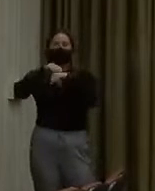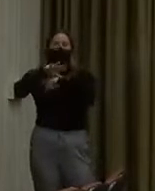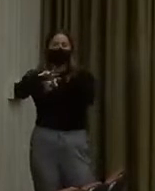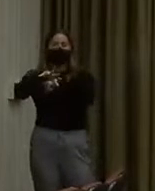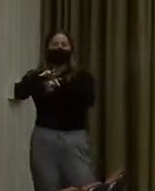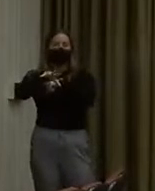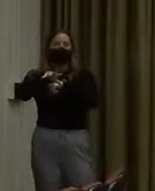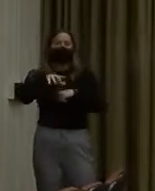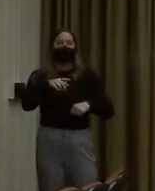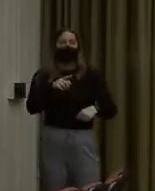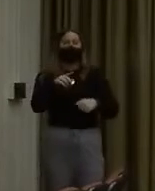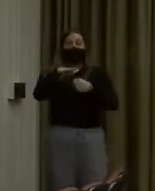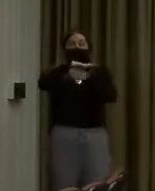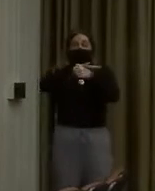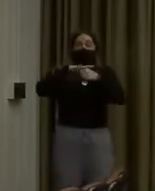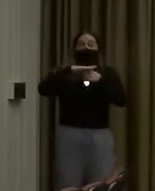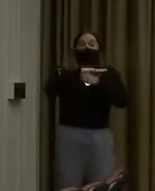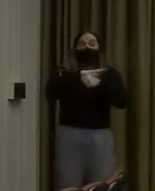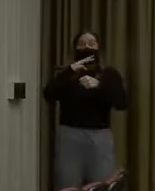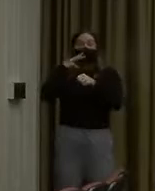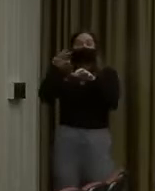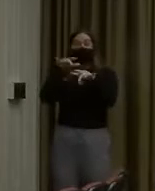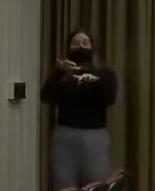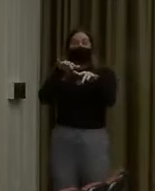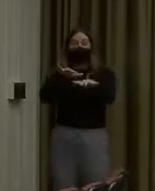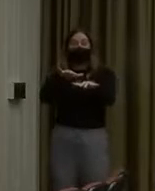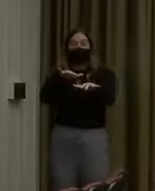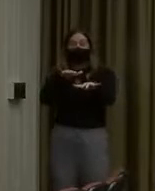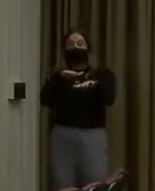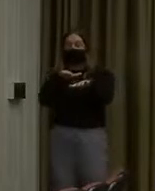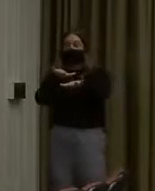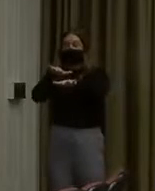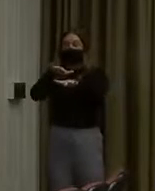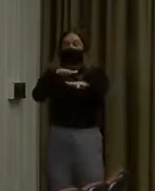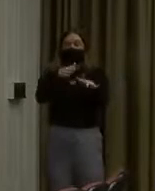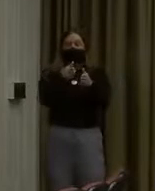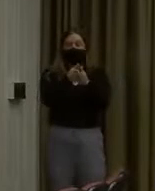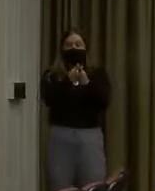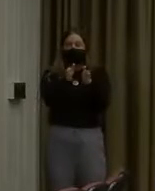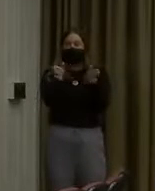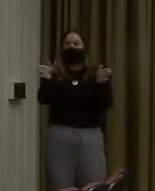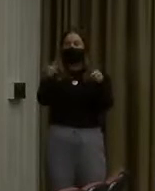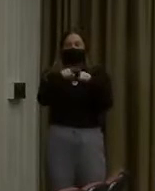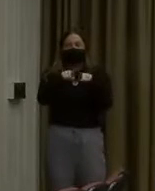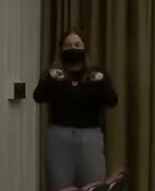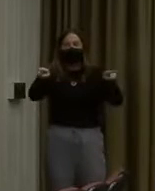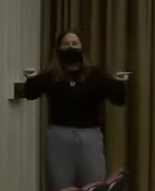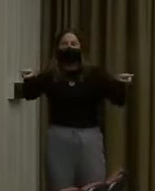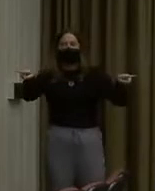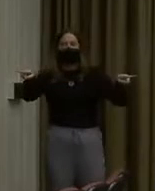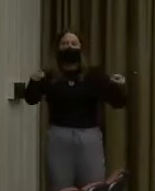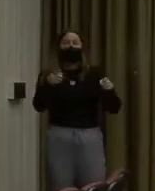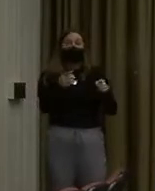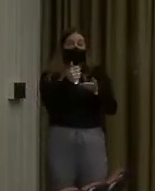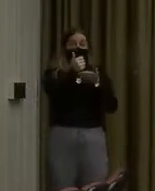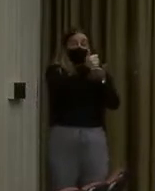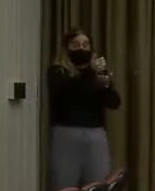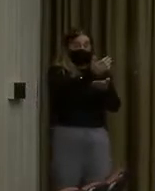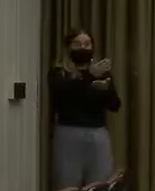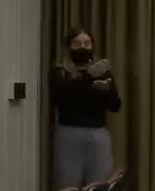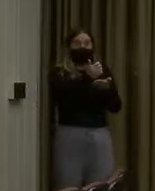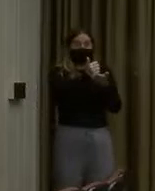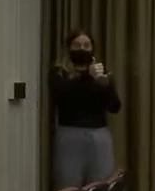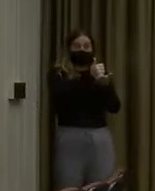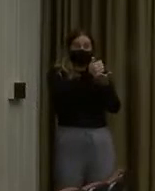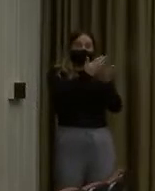upstream, decisions were made to divert the river to benefit certain people and harm others. And